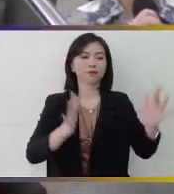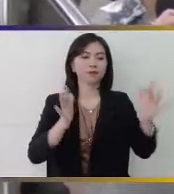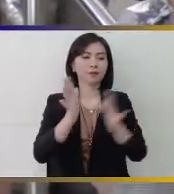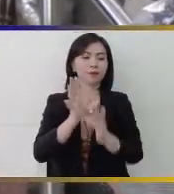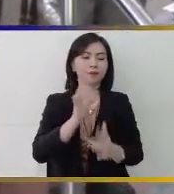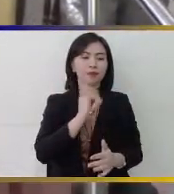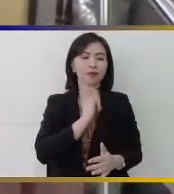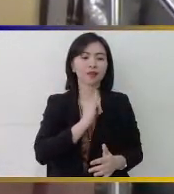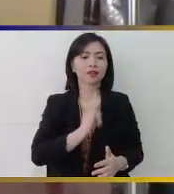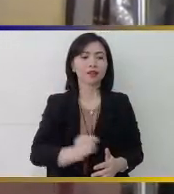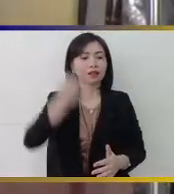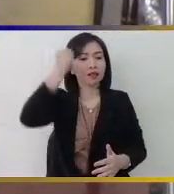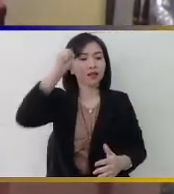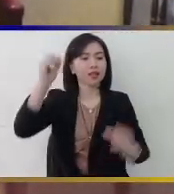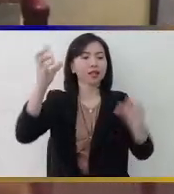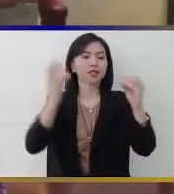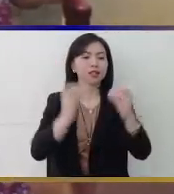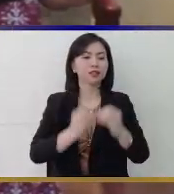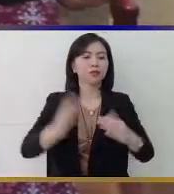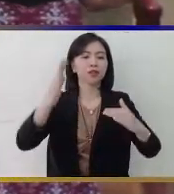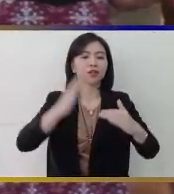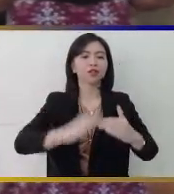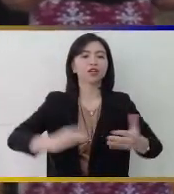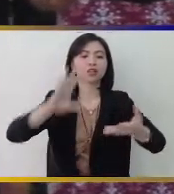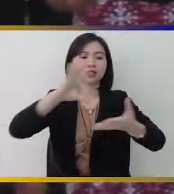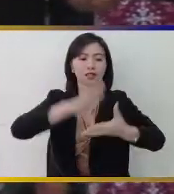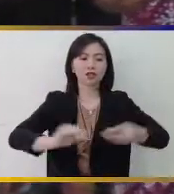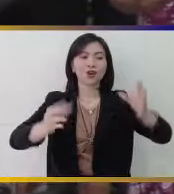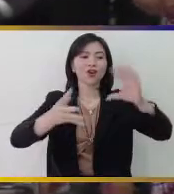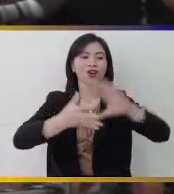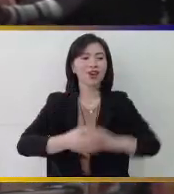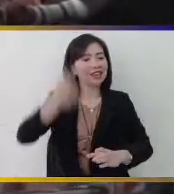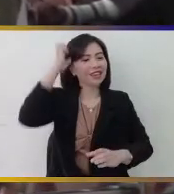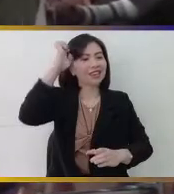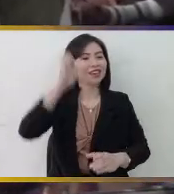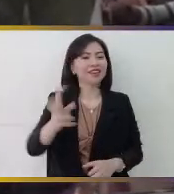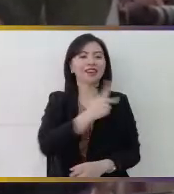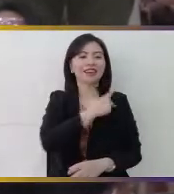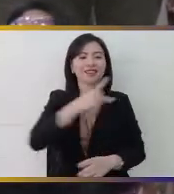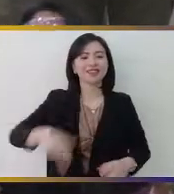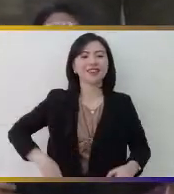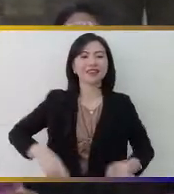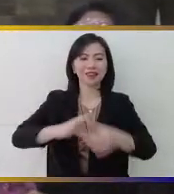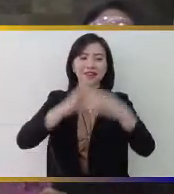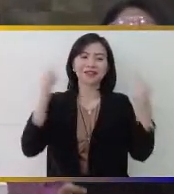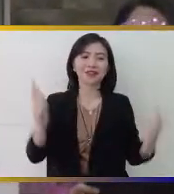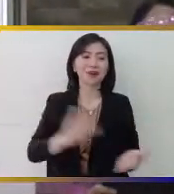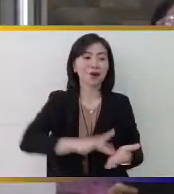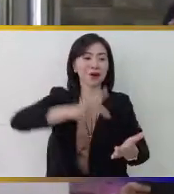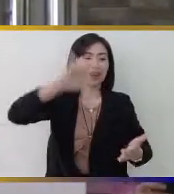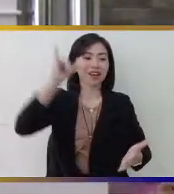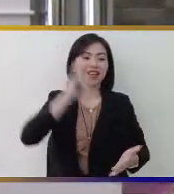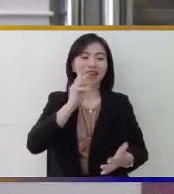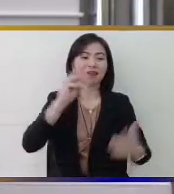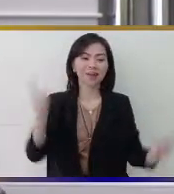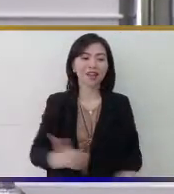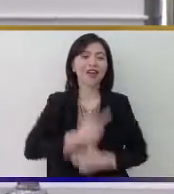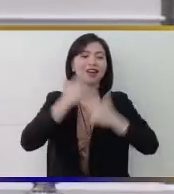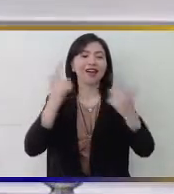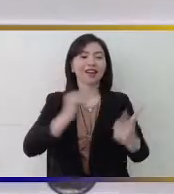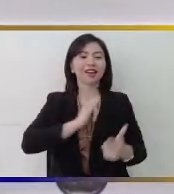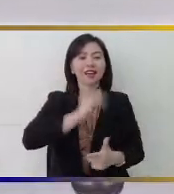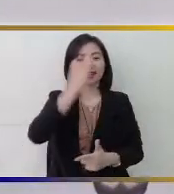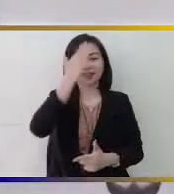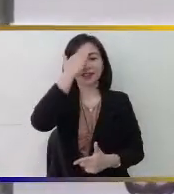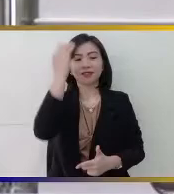Jesus is. He's more than just a story. He's the King of glory. I'm